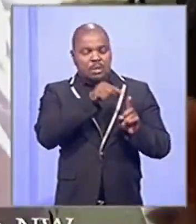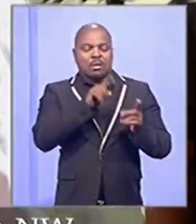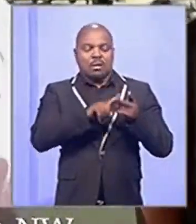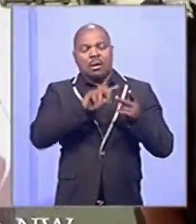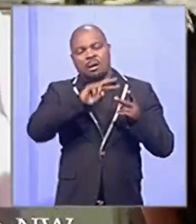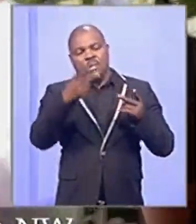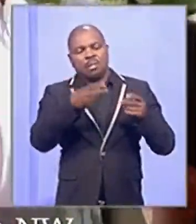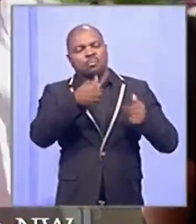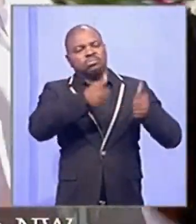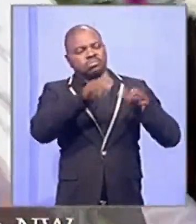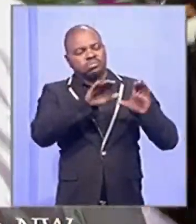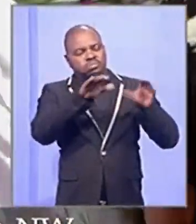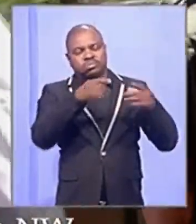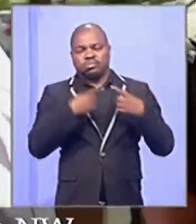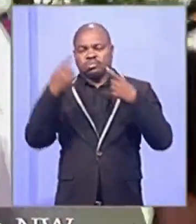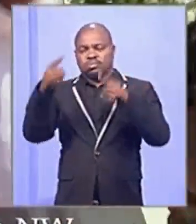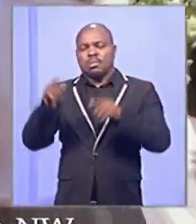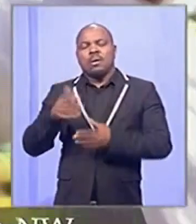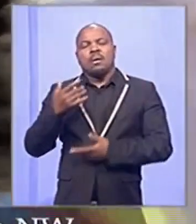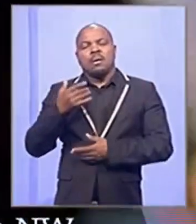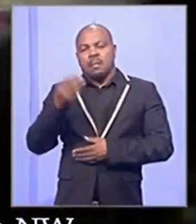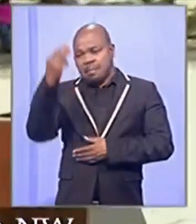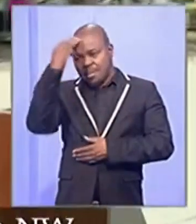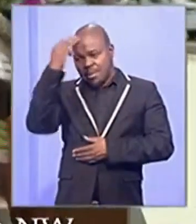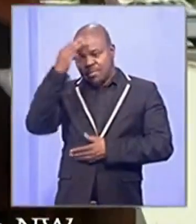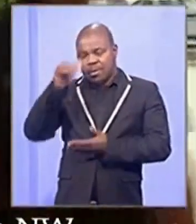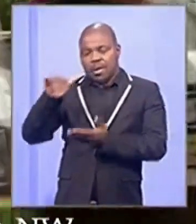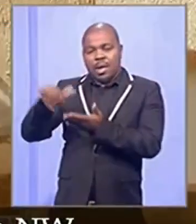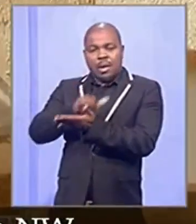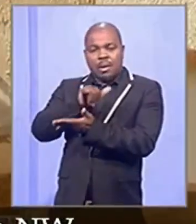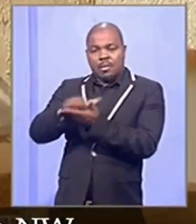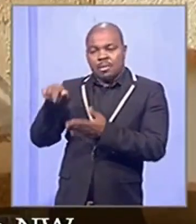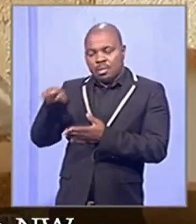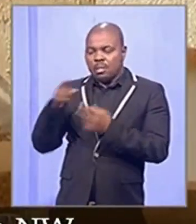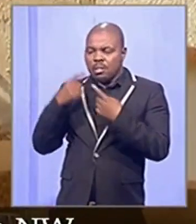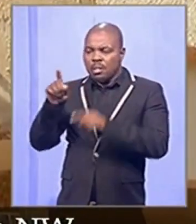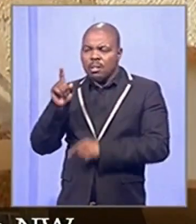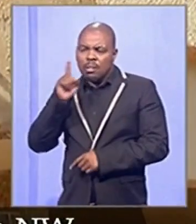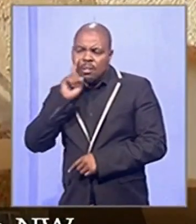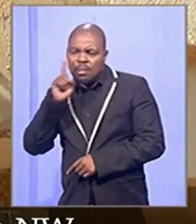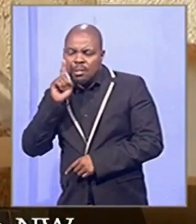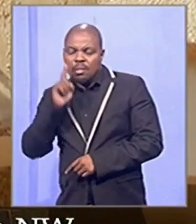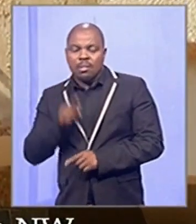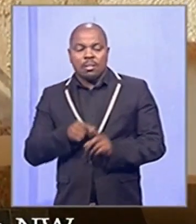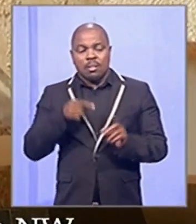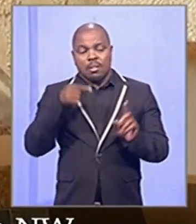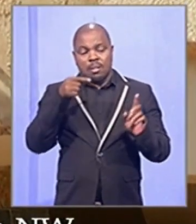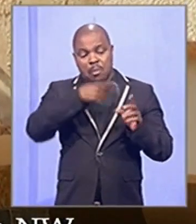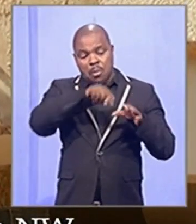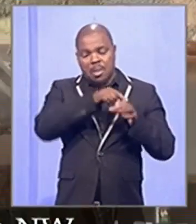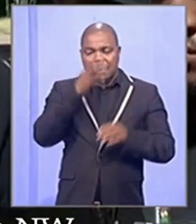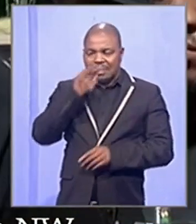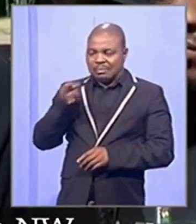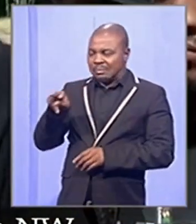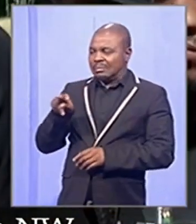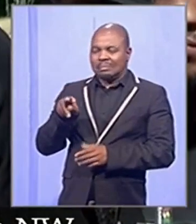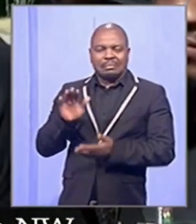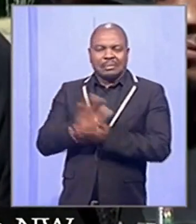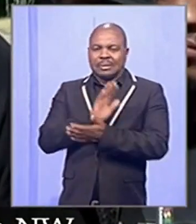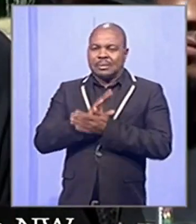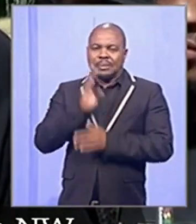Moetapele wa mokga wa Rise Mzansi Songezo Zibi le baetapele ba bang ba mokga ba ne ba etetse boemafofane ba